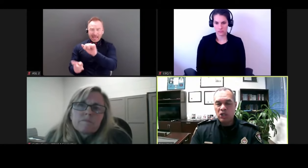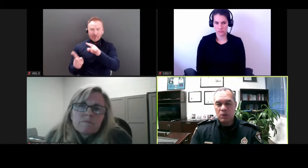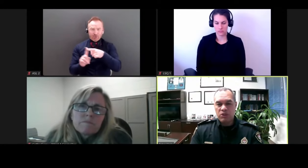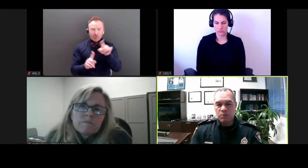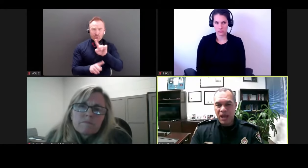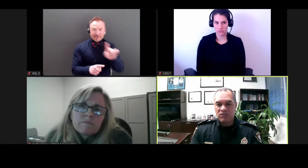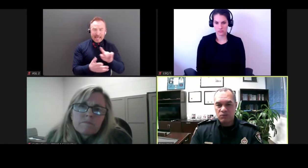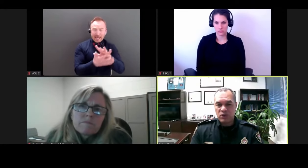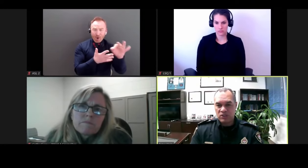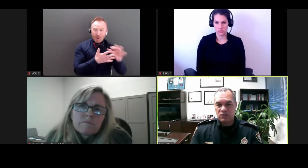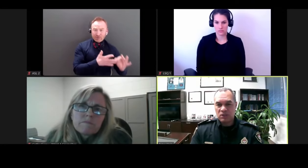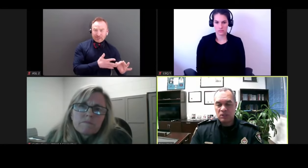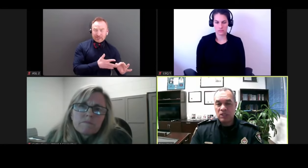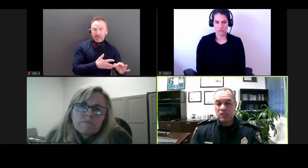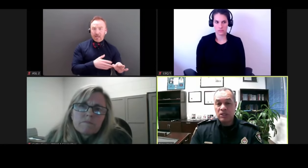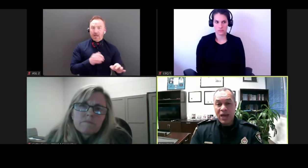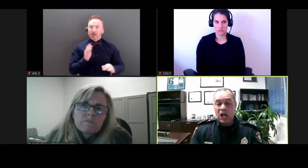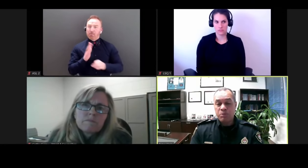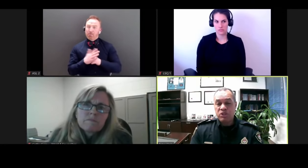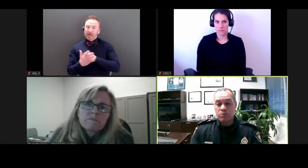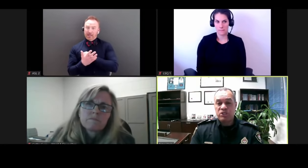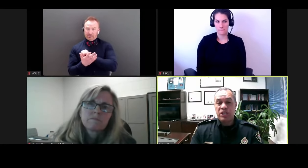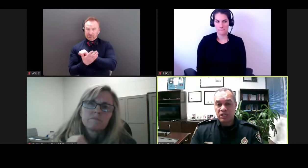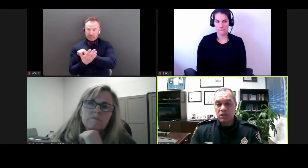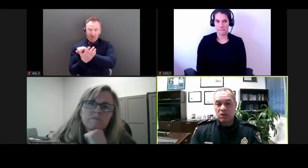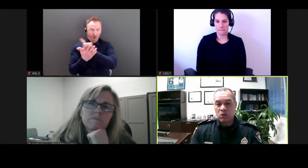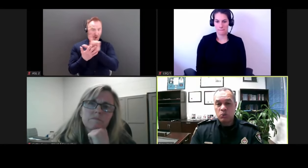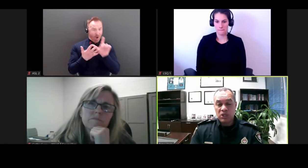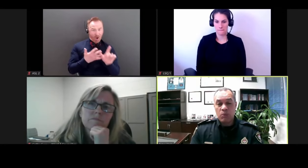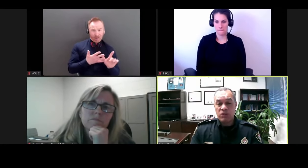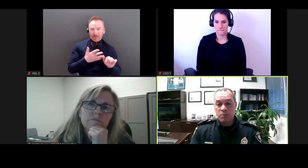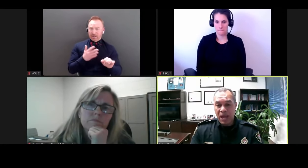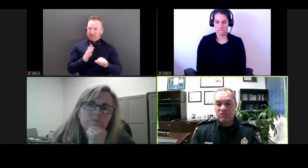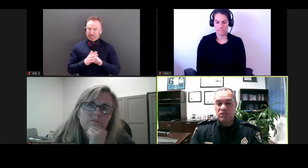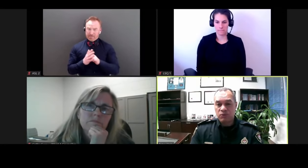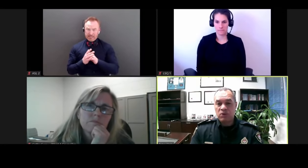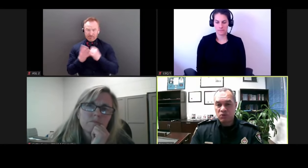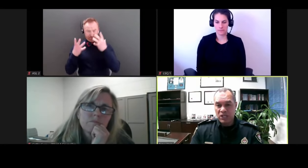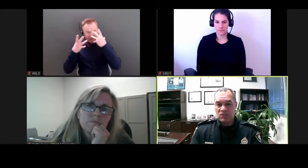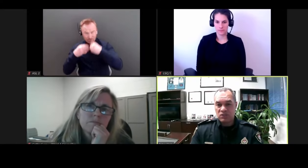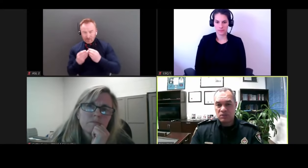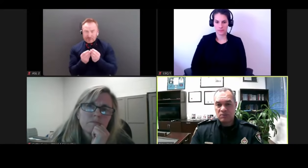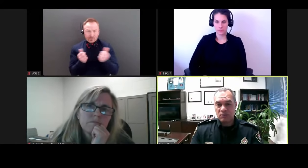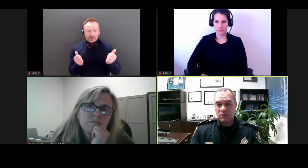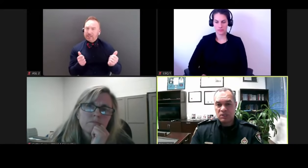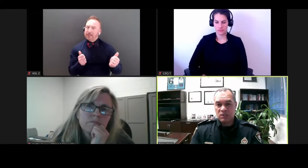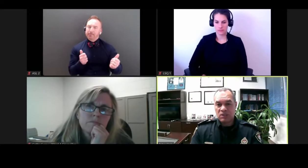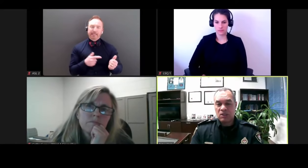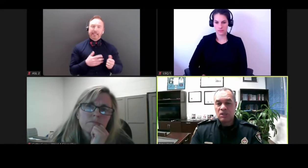all come with massive risks. That option in particular would come with massive risks.